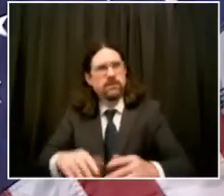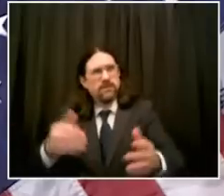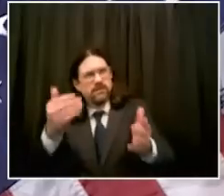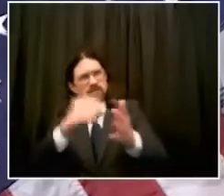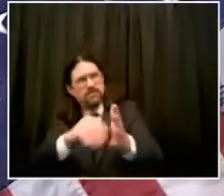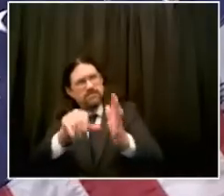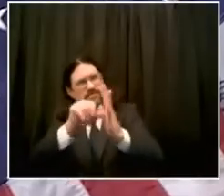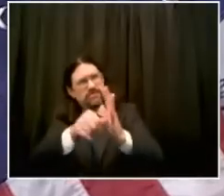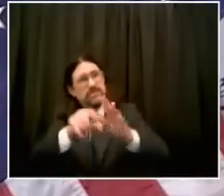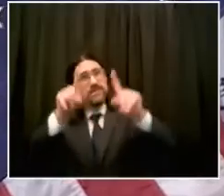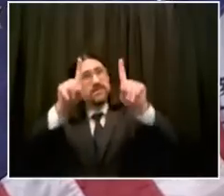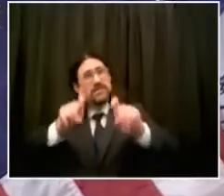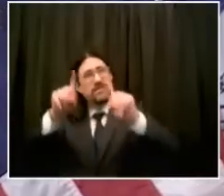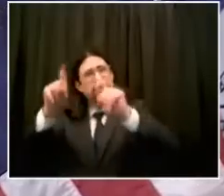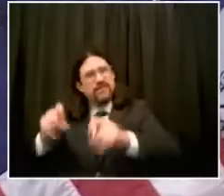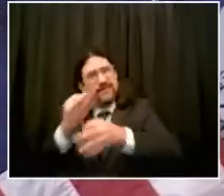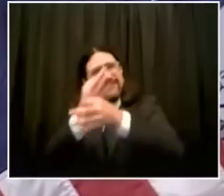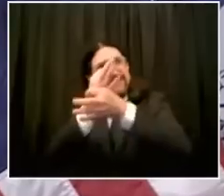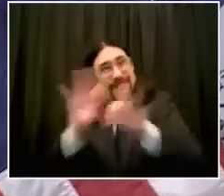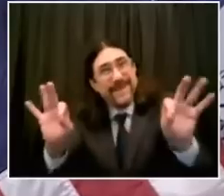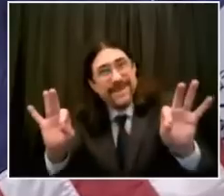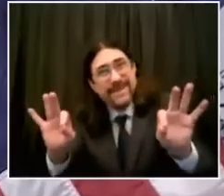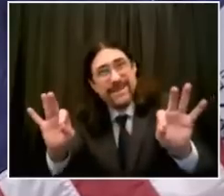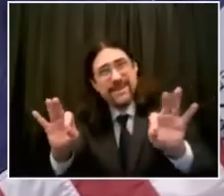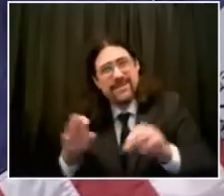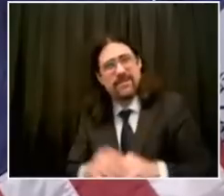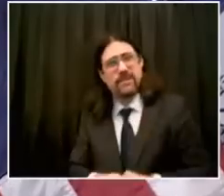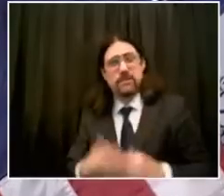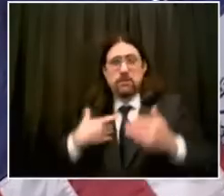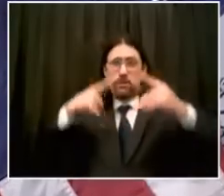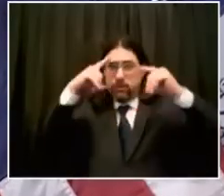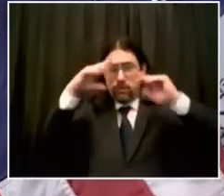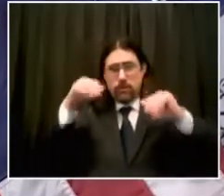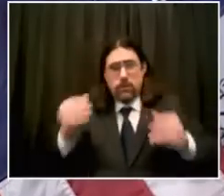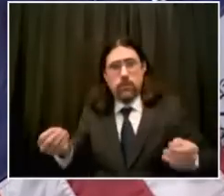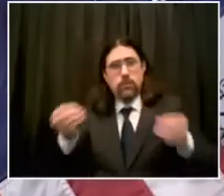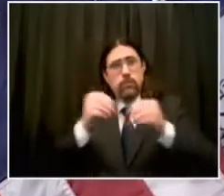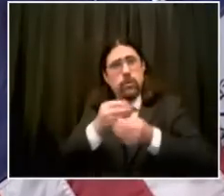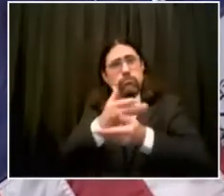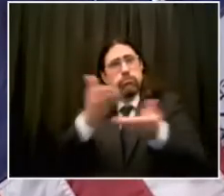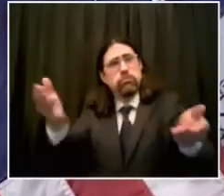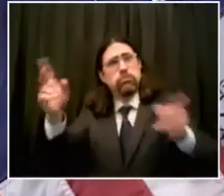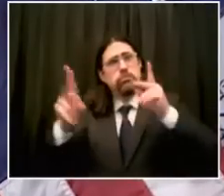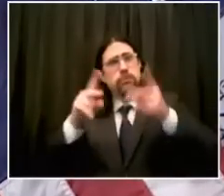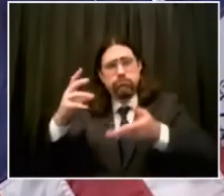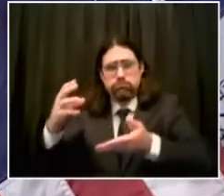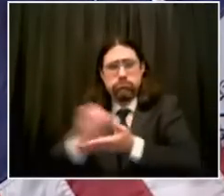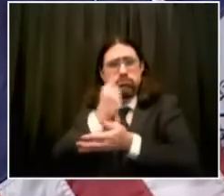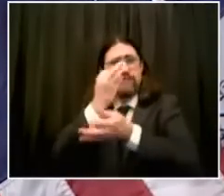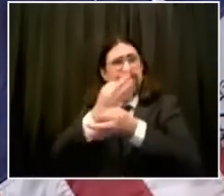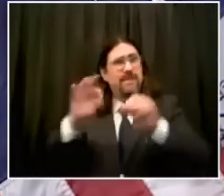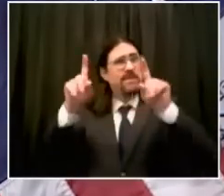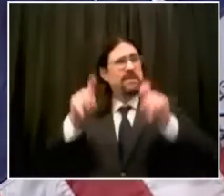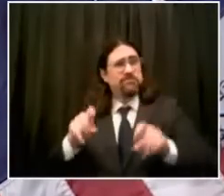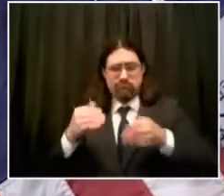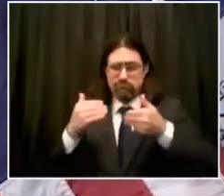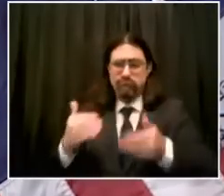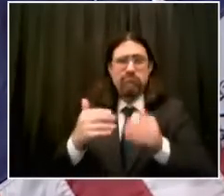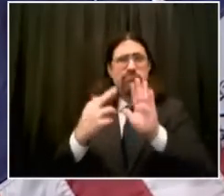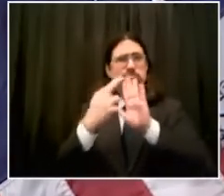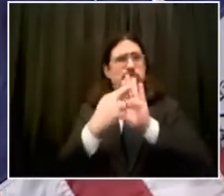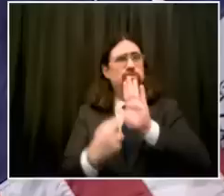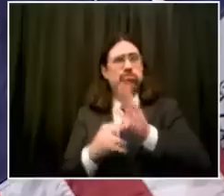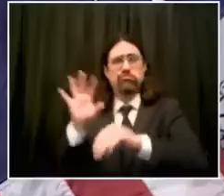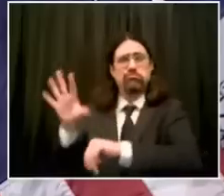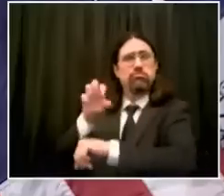Hello, Mr. Mayor. I hope you're doing well. My question has to do with the city's